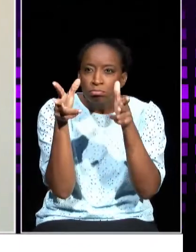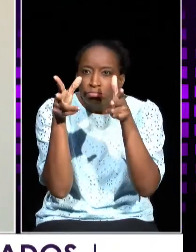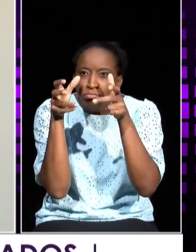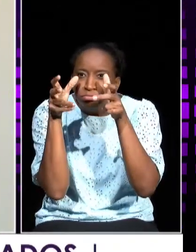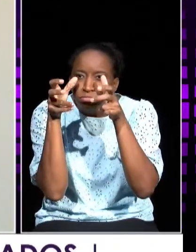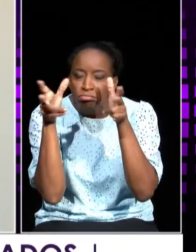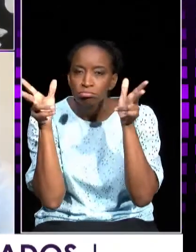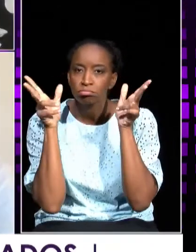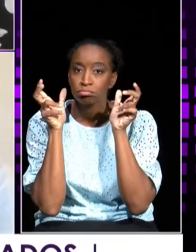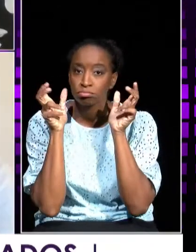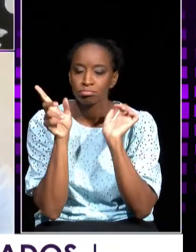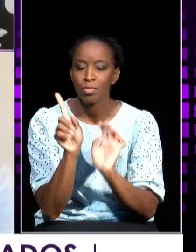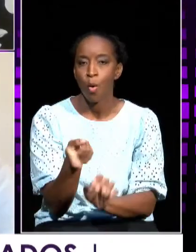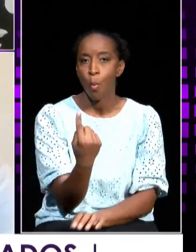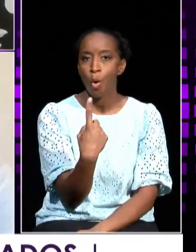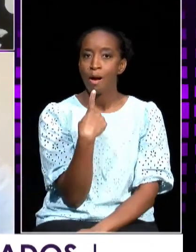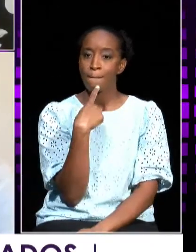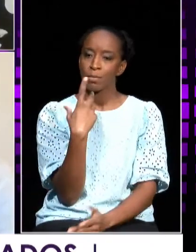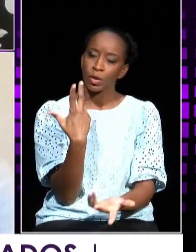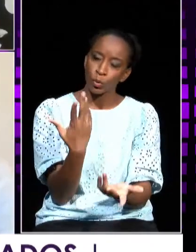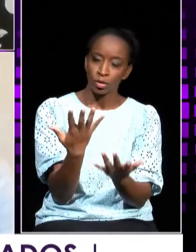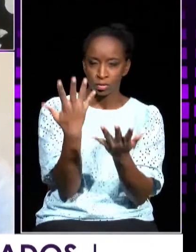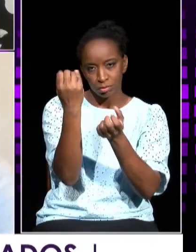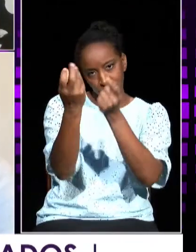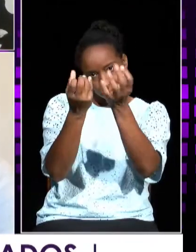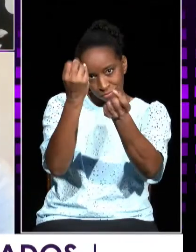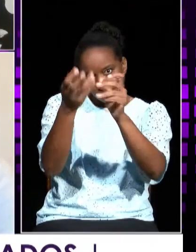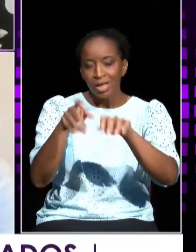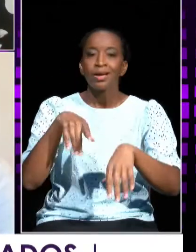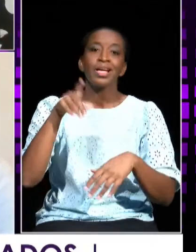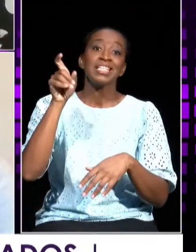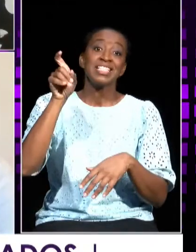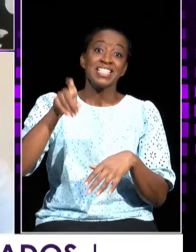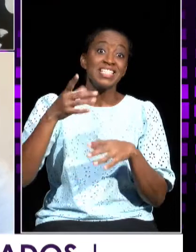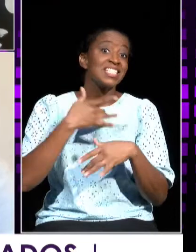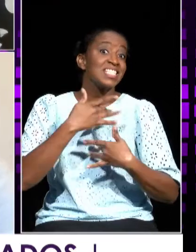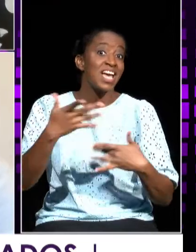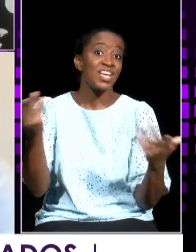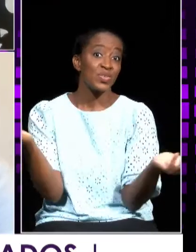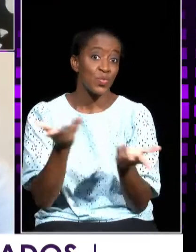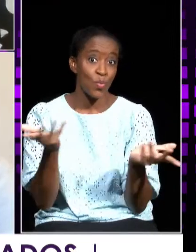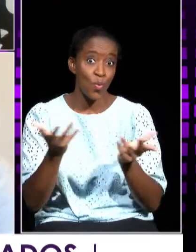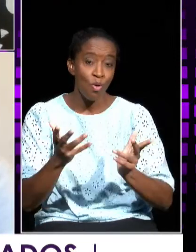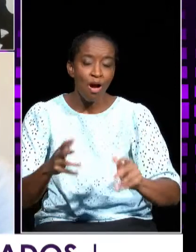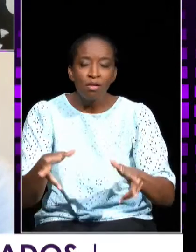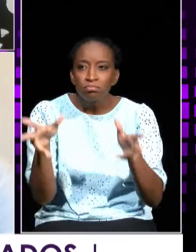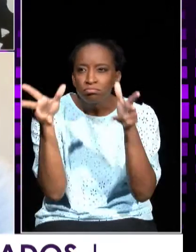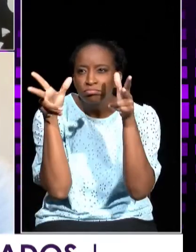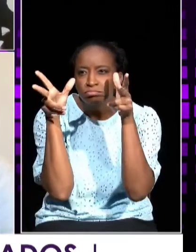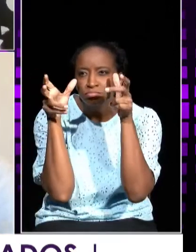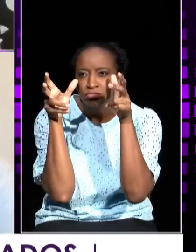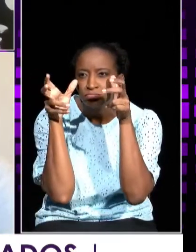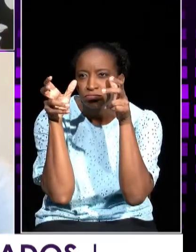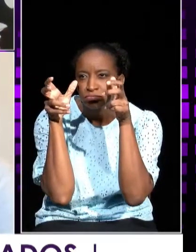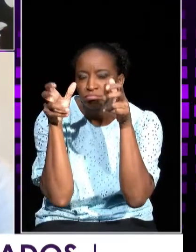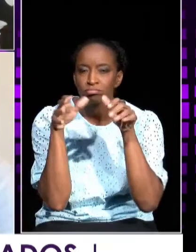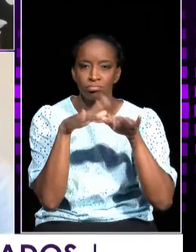on. We believe that the Parent Teachers Association should bring in some clinicians to assist the parents